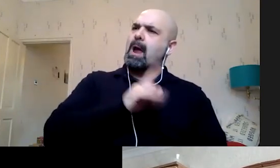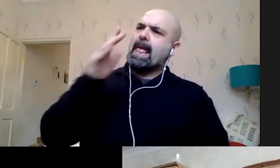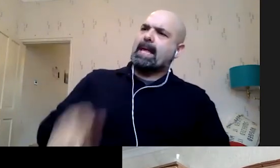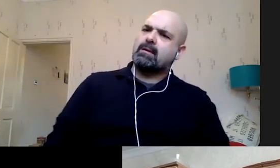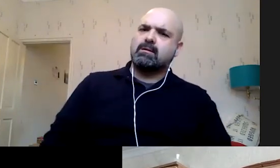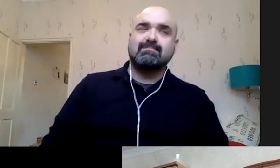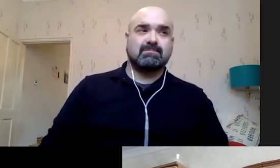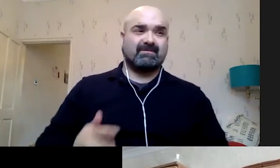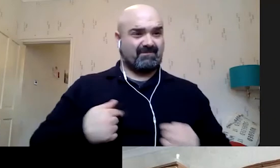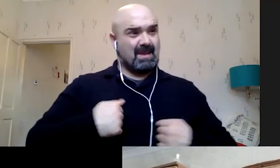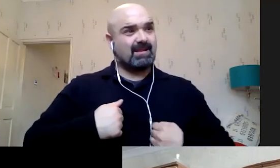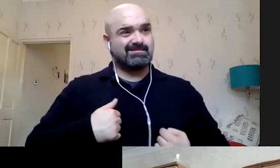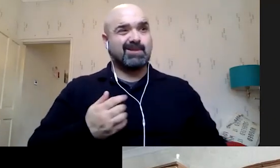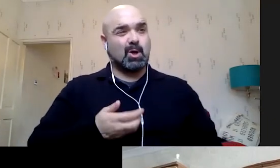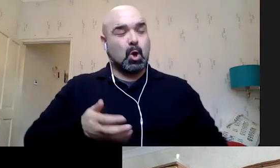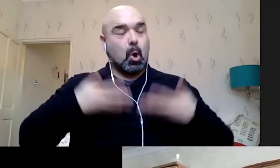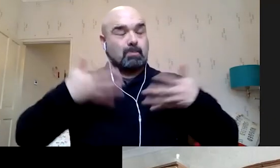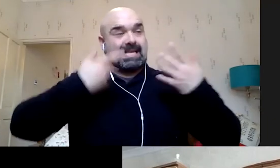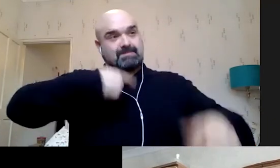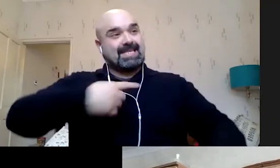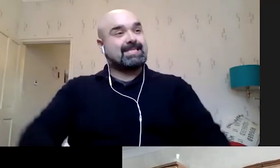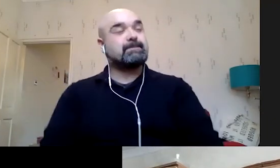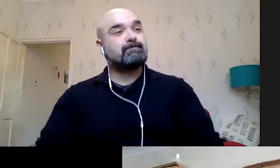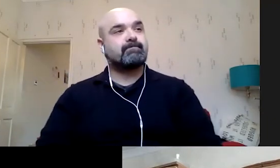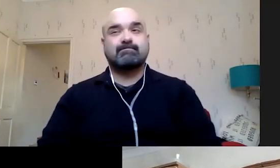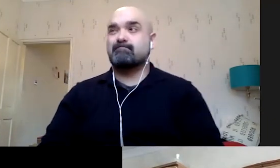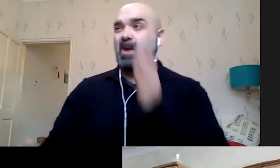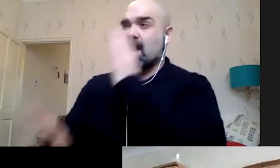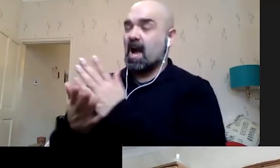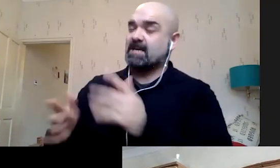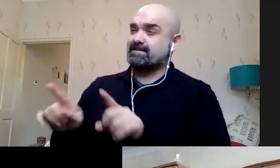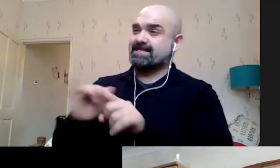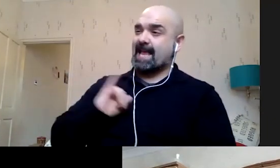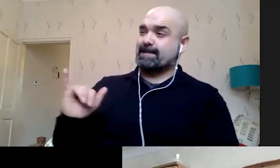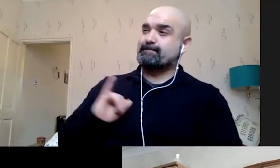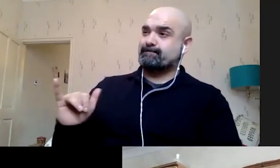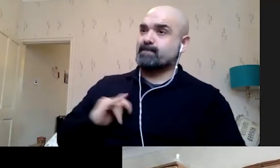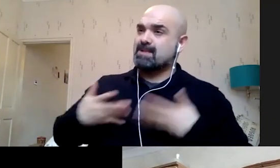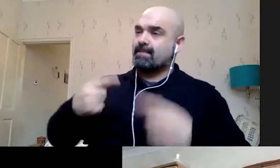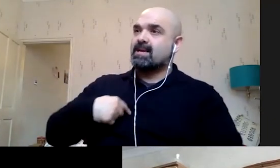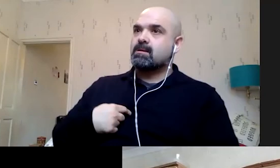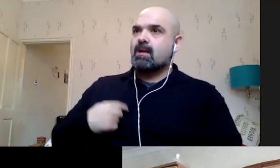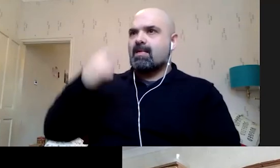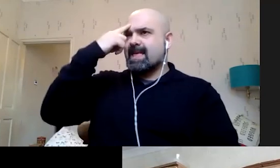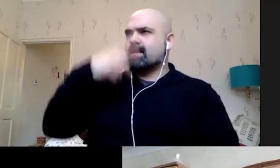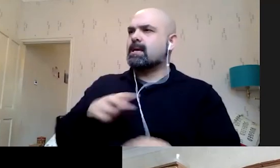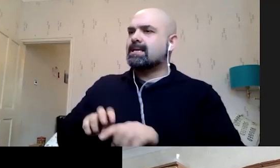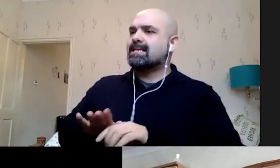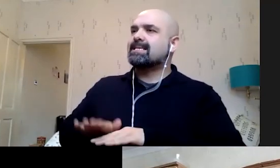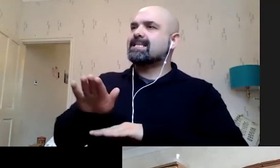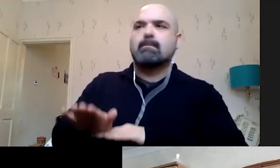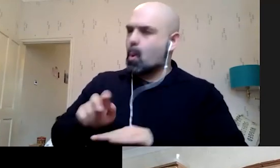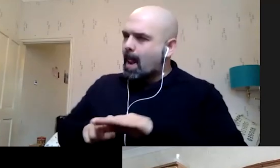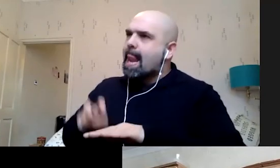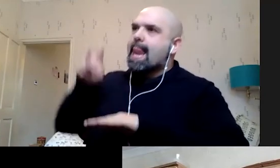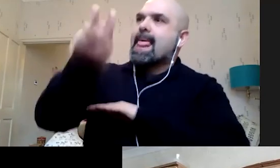really upsetting. Yeah, so do I. I think it's a step we need to take, or a leap rather, we need to take as a